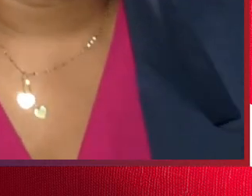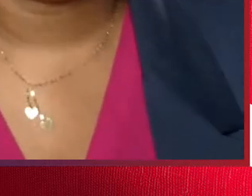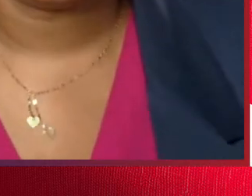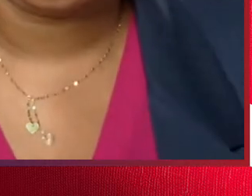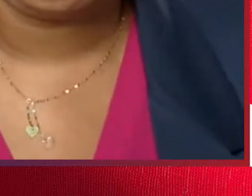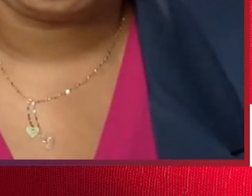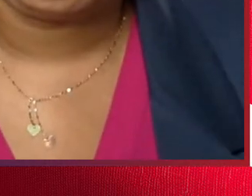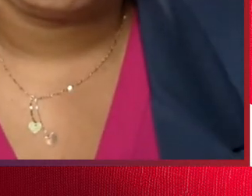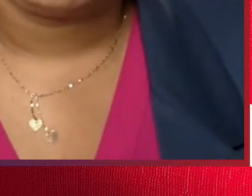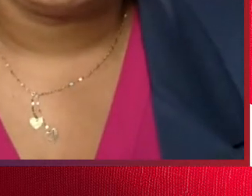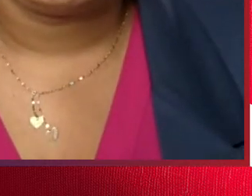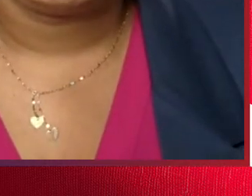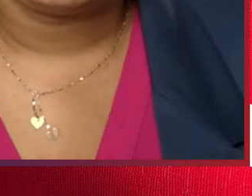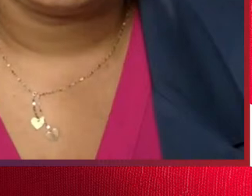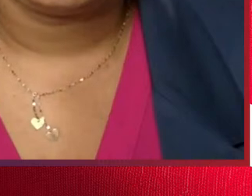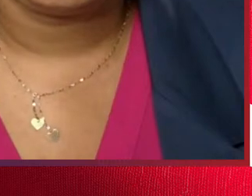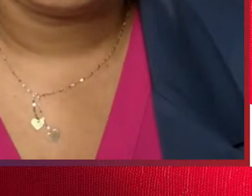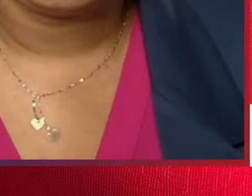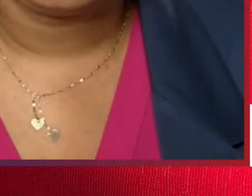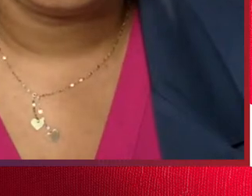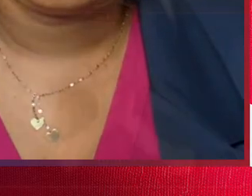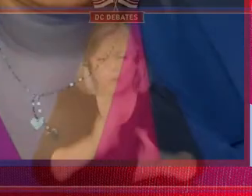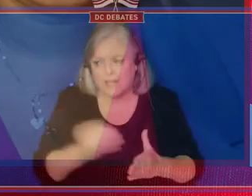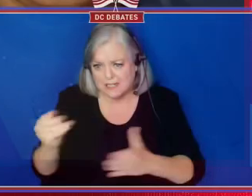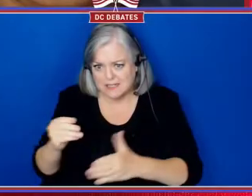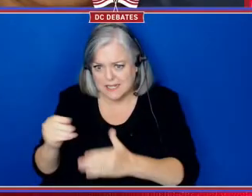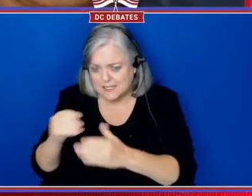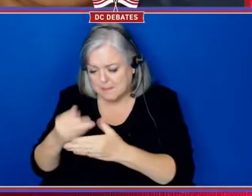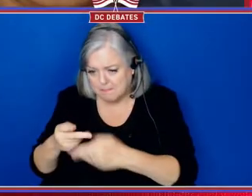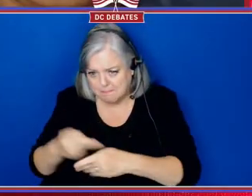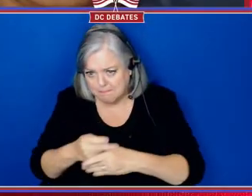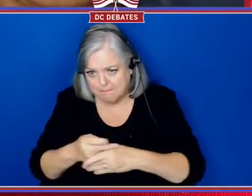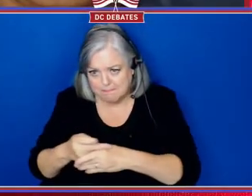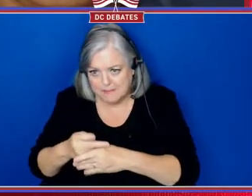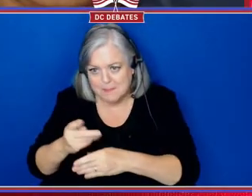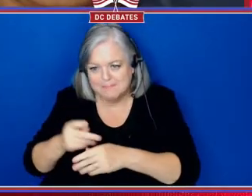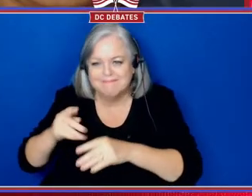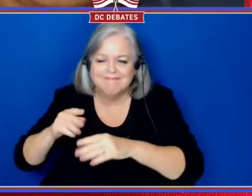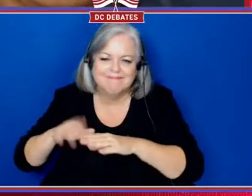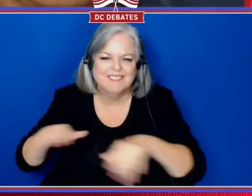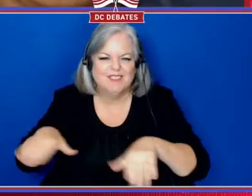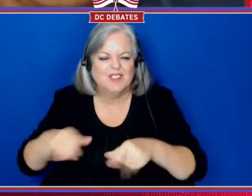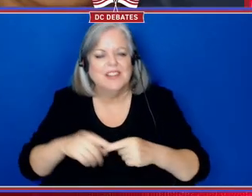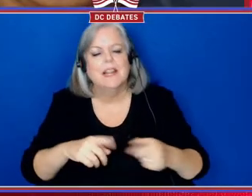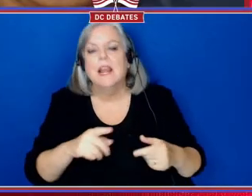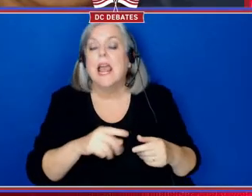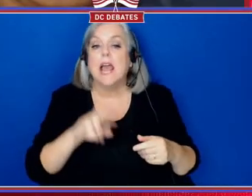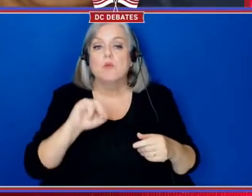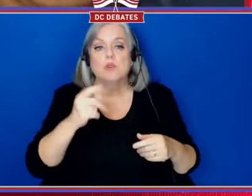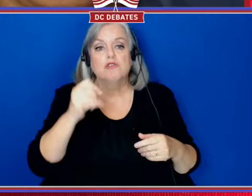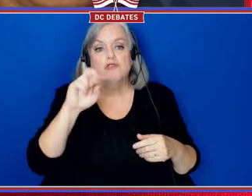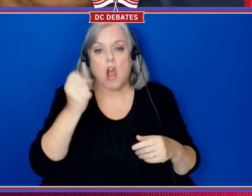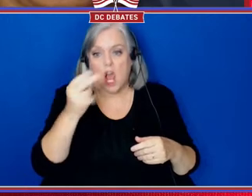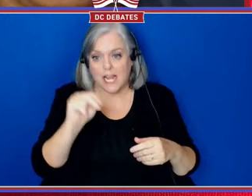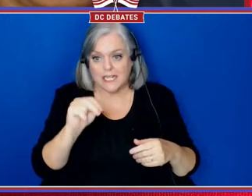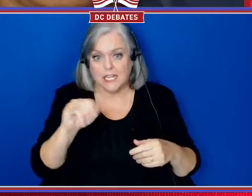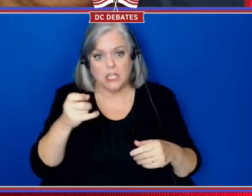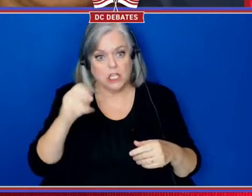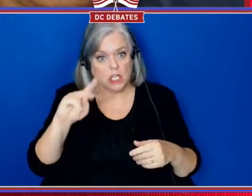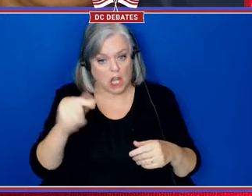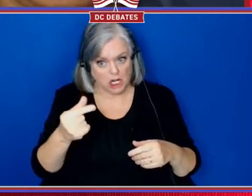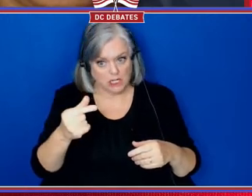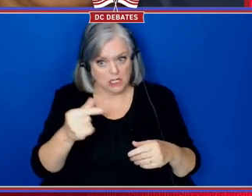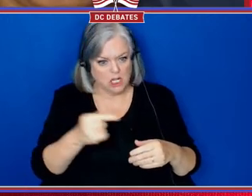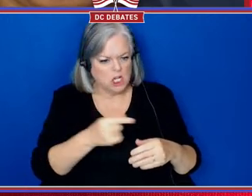girlfriend's company, which is now the subject of a federal investigation, and Rashad Young negotiating with Howard while he sought a job there. How can you